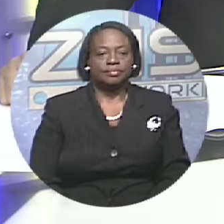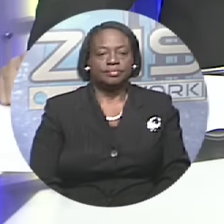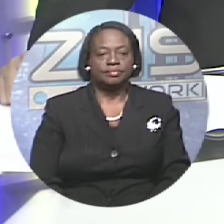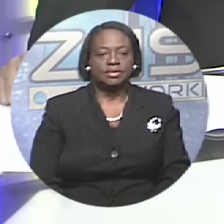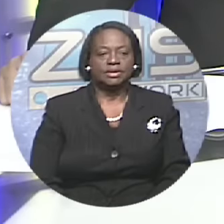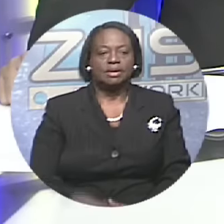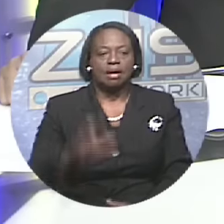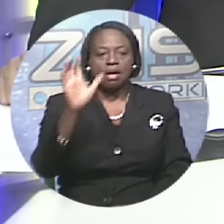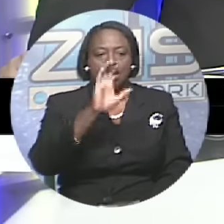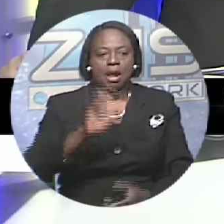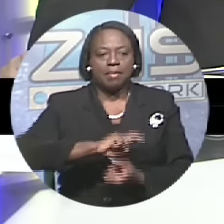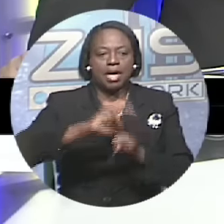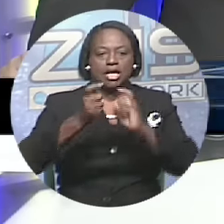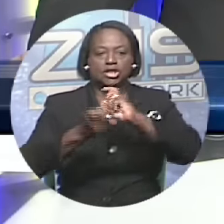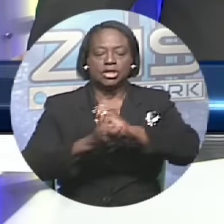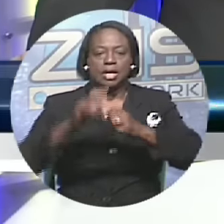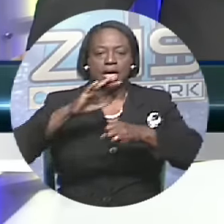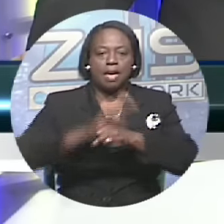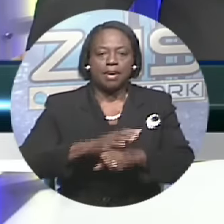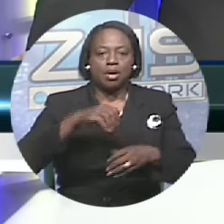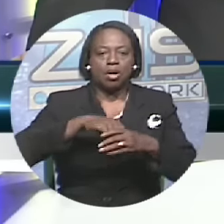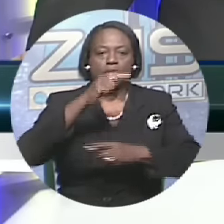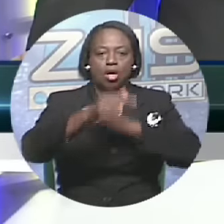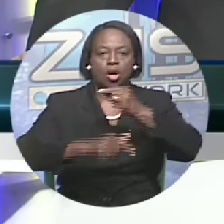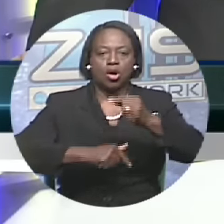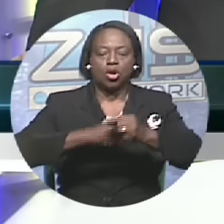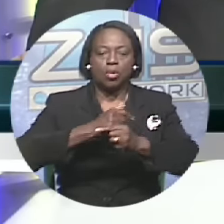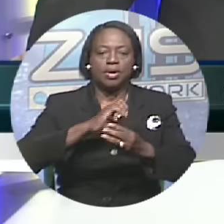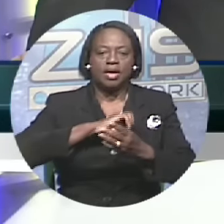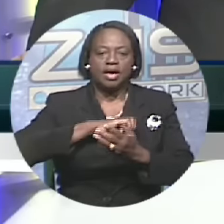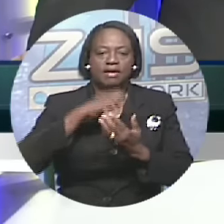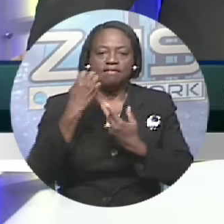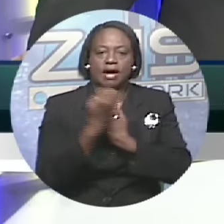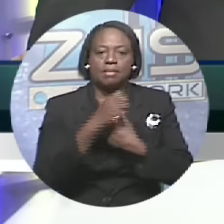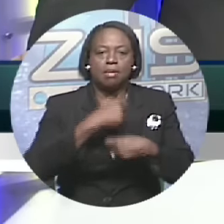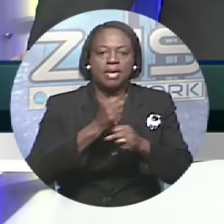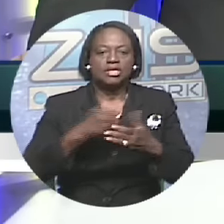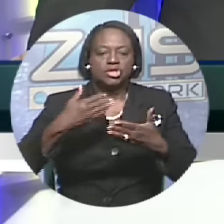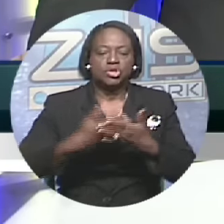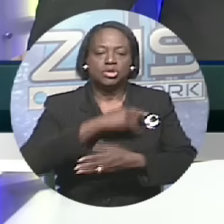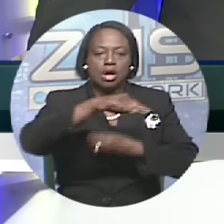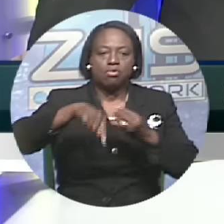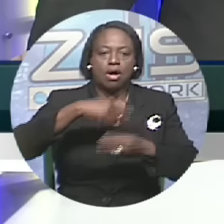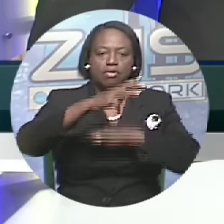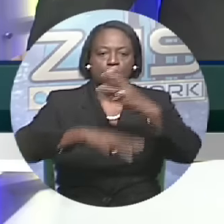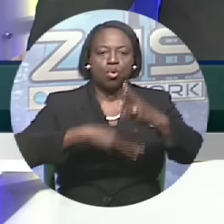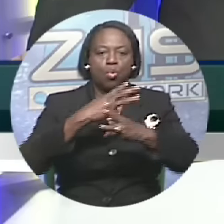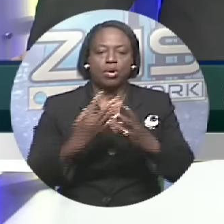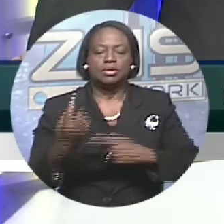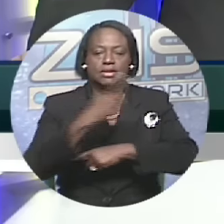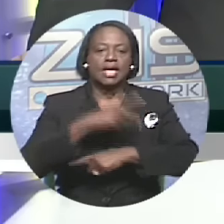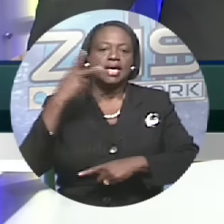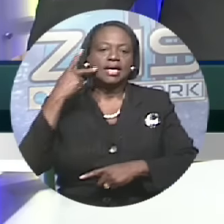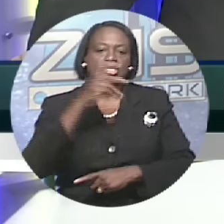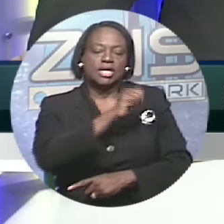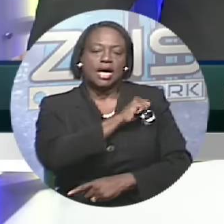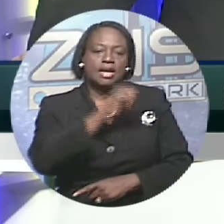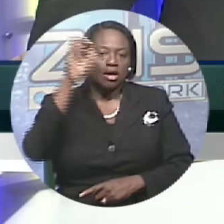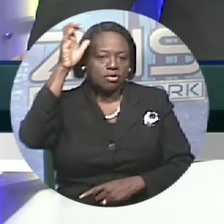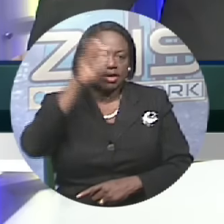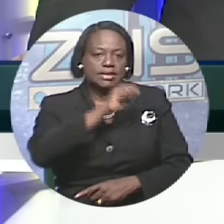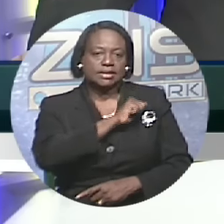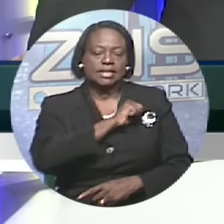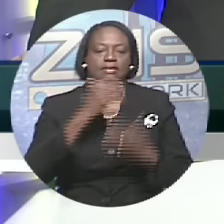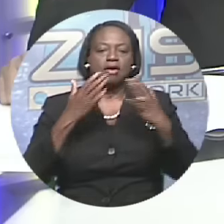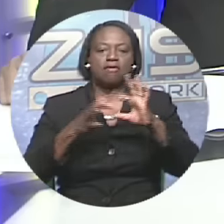Climate change and its impact on the global environment makes news around the world today. Good evening, everyone. I'm Keisha Latterly. And I'm Chris Saunders. Thank you so